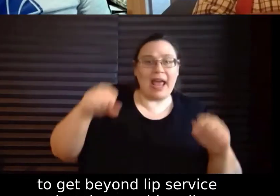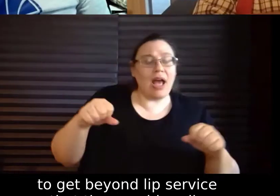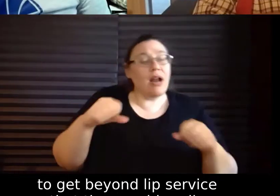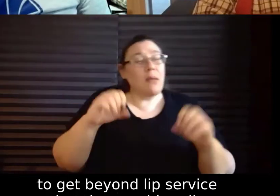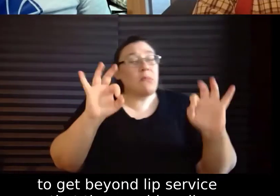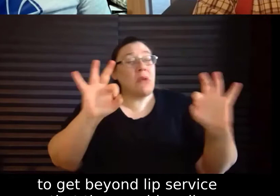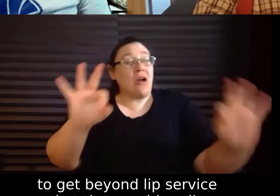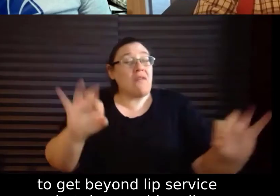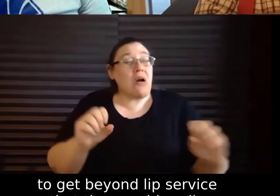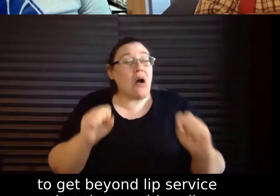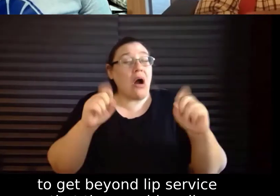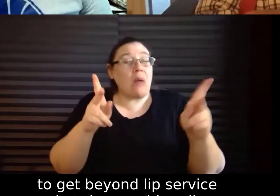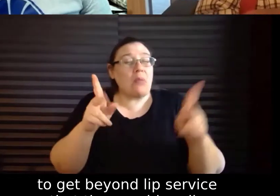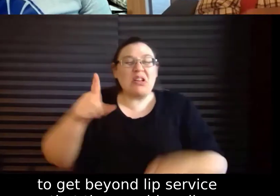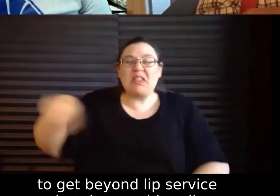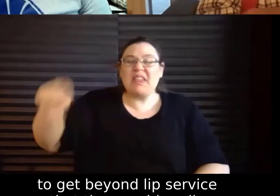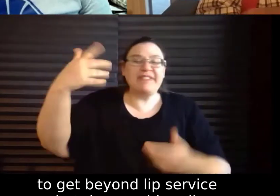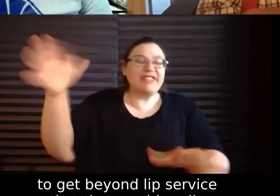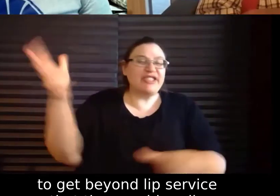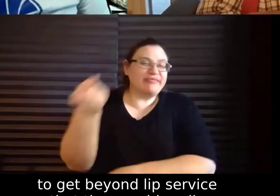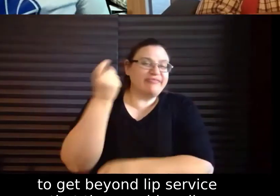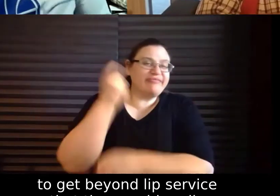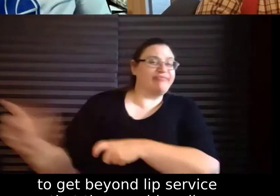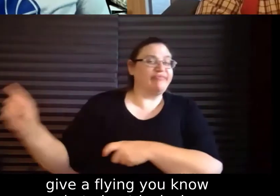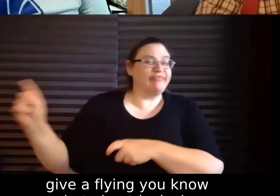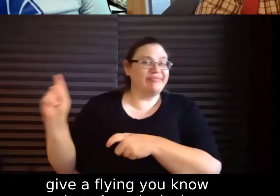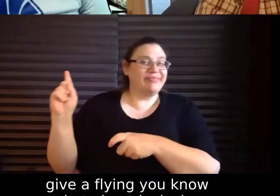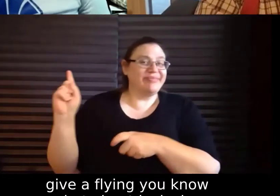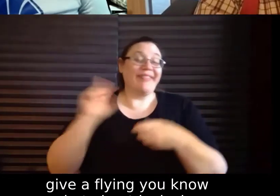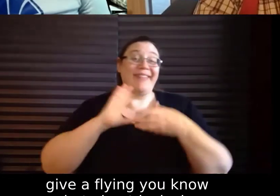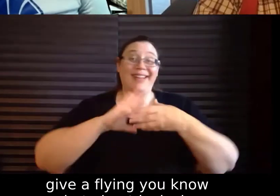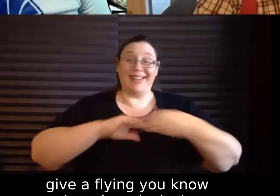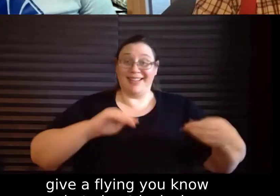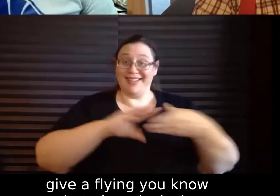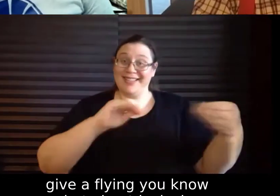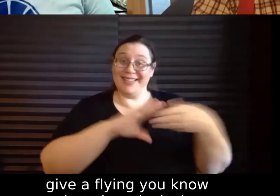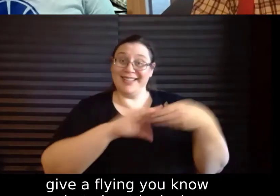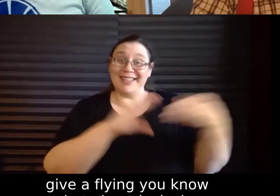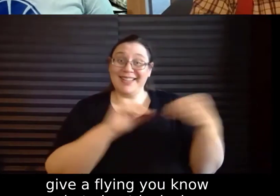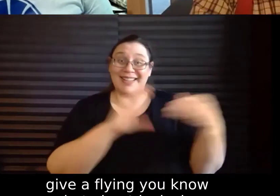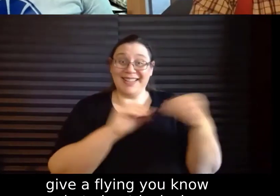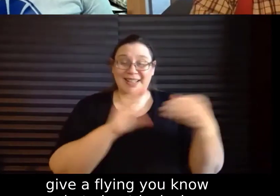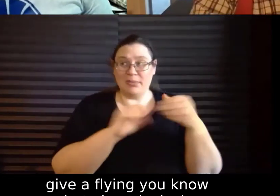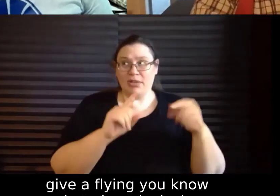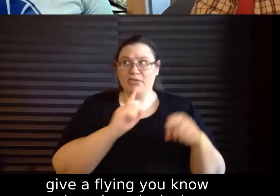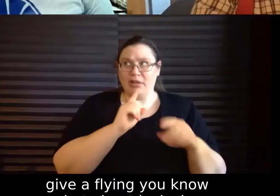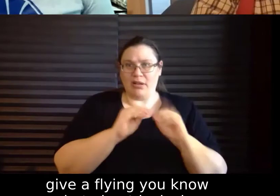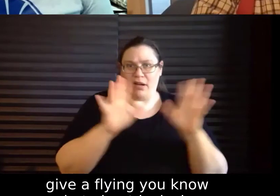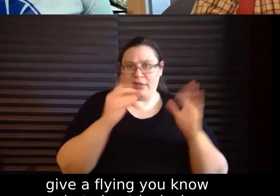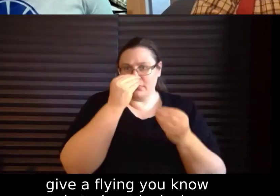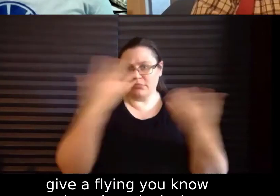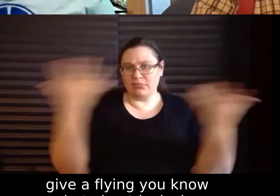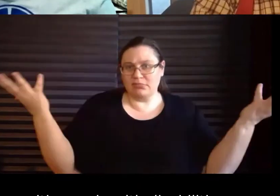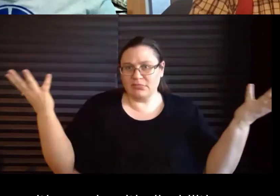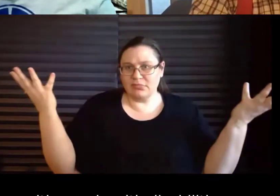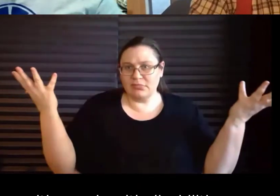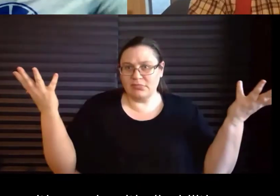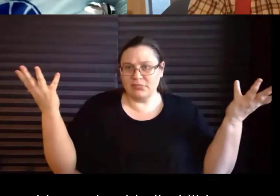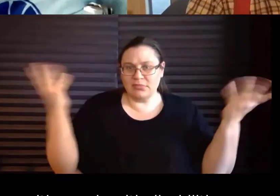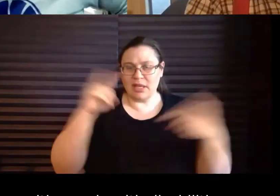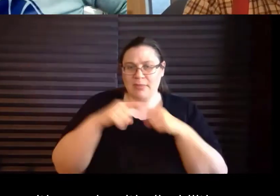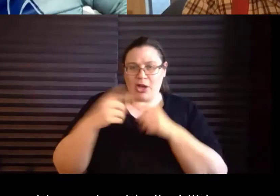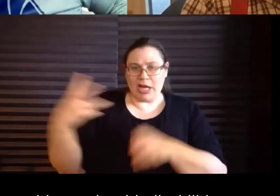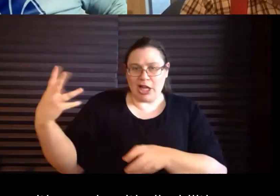opportunity to give beyond lip service that they could really give a flying what about inclusion with people